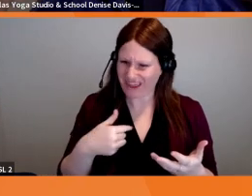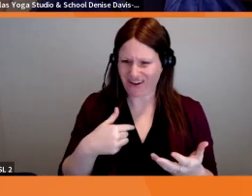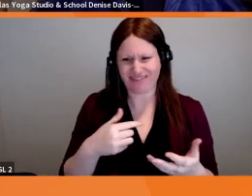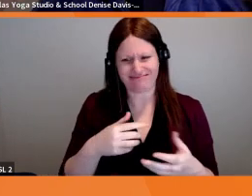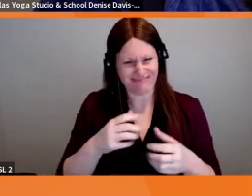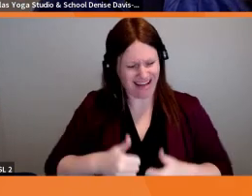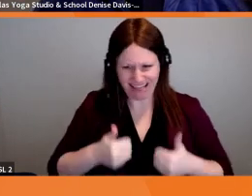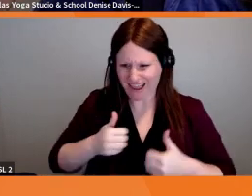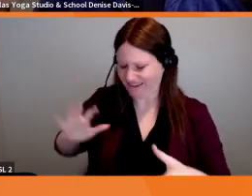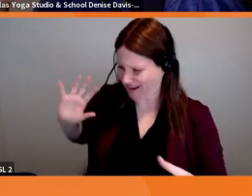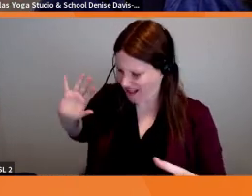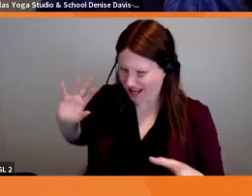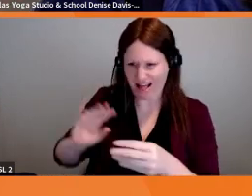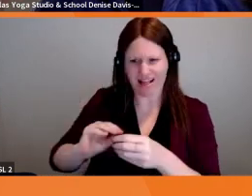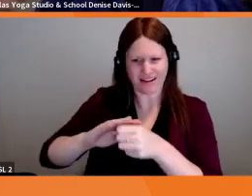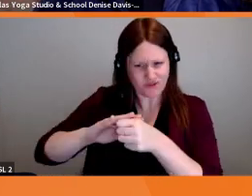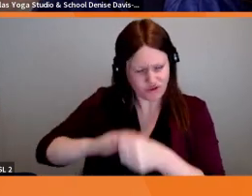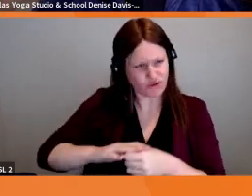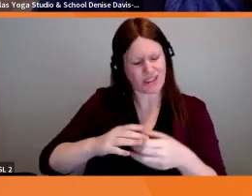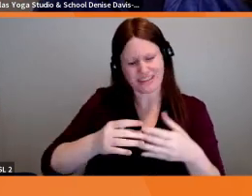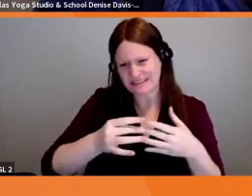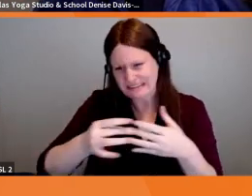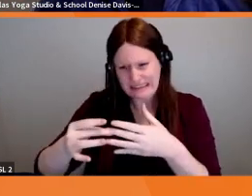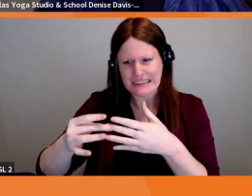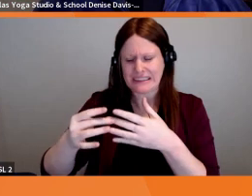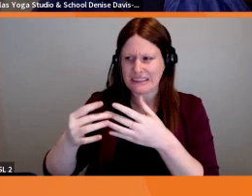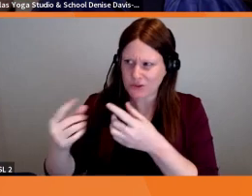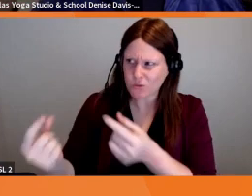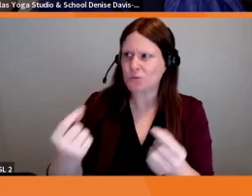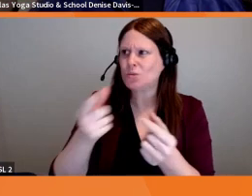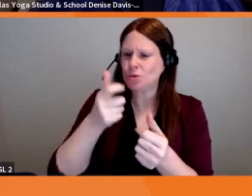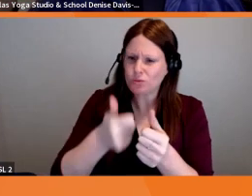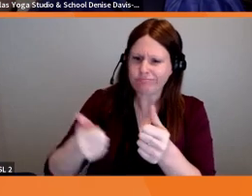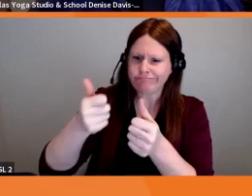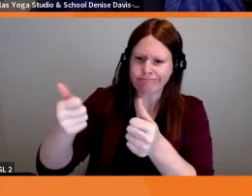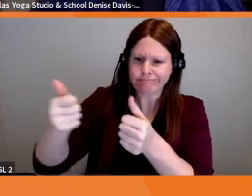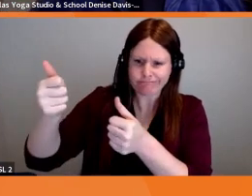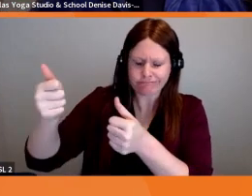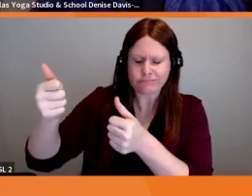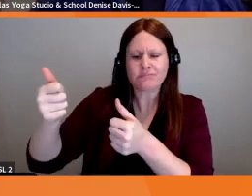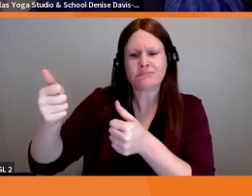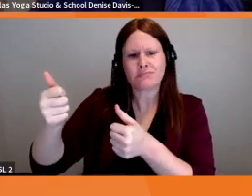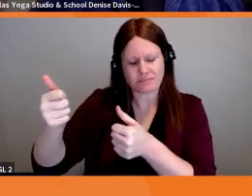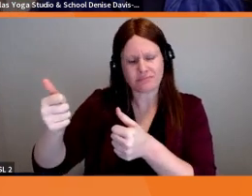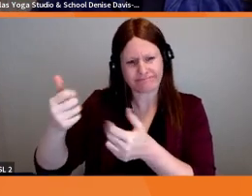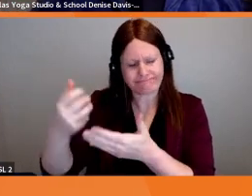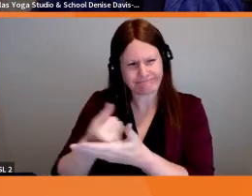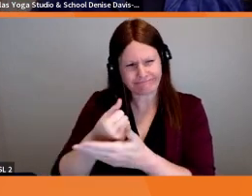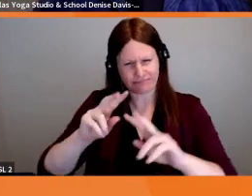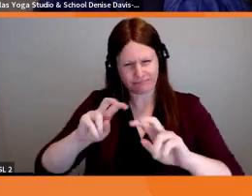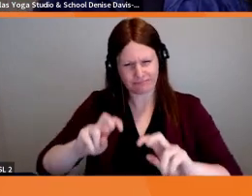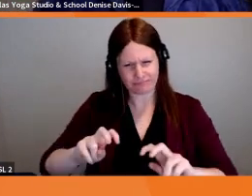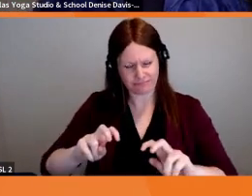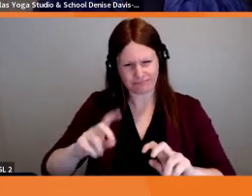and top salespeople, top managers, their senior partners. And they found that they wanted